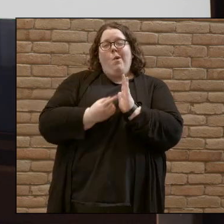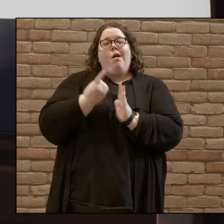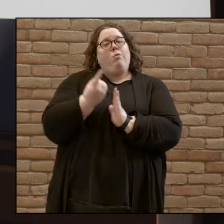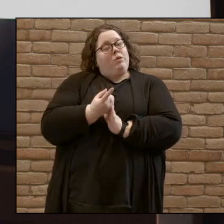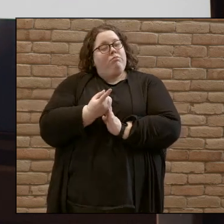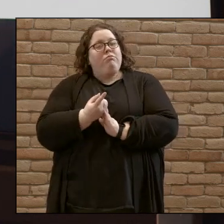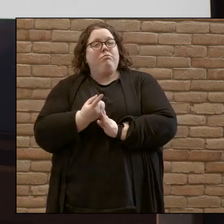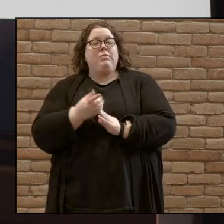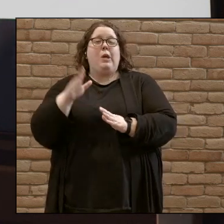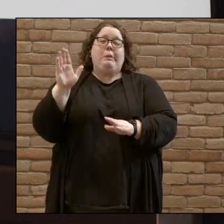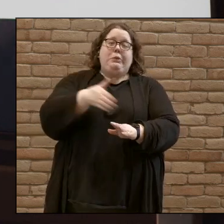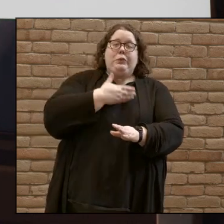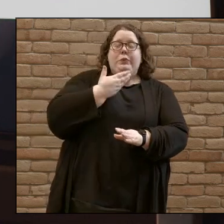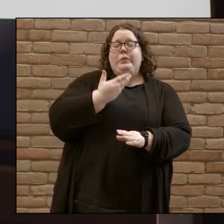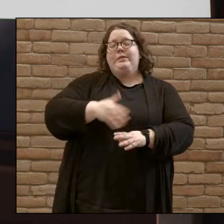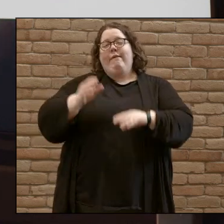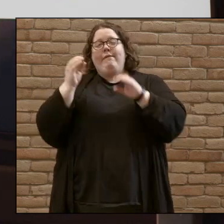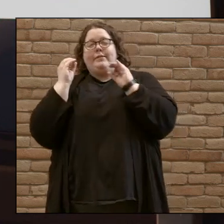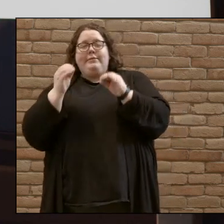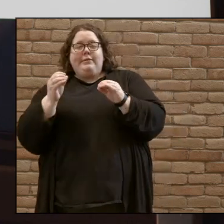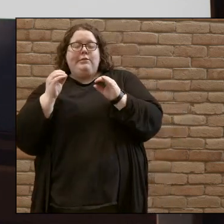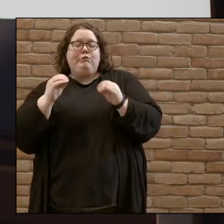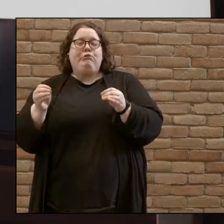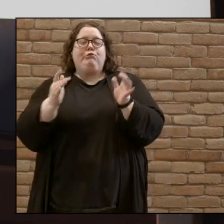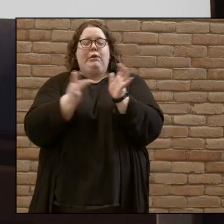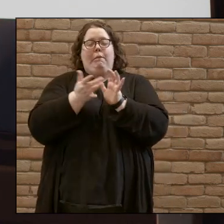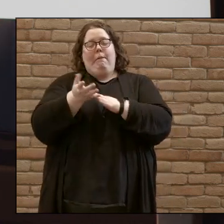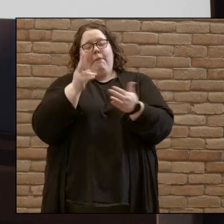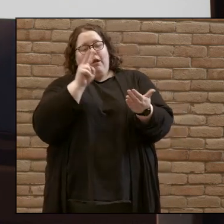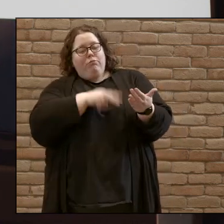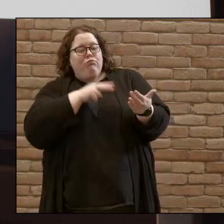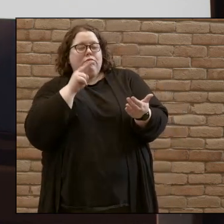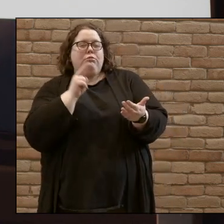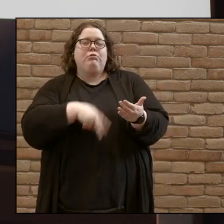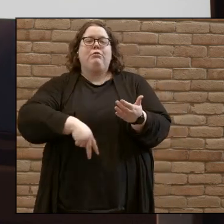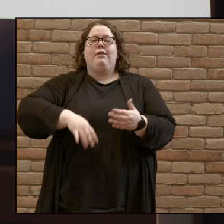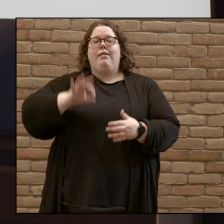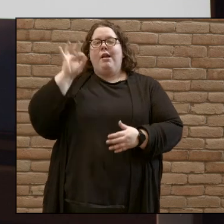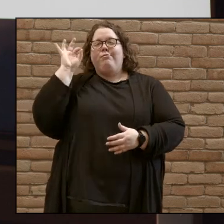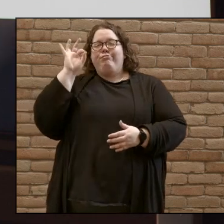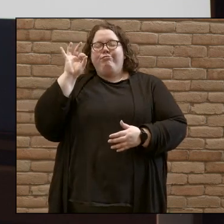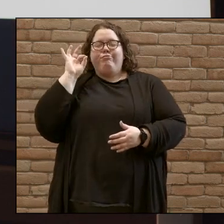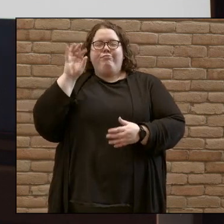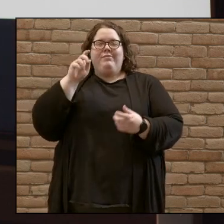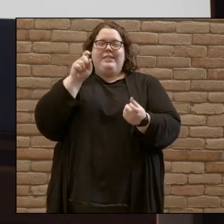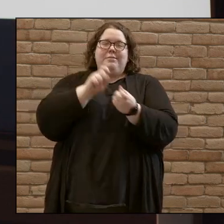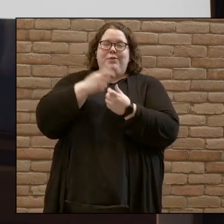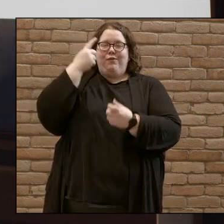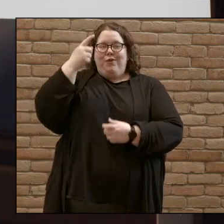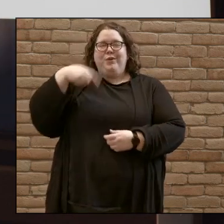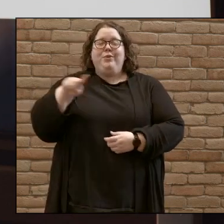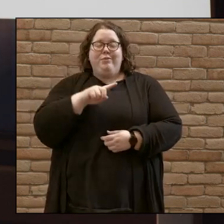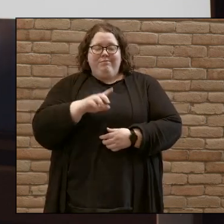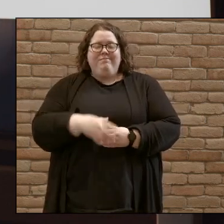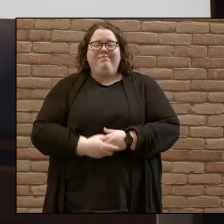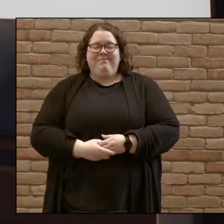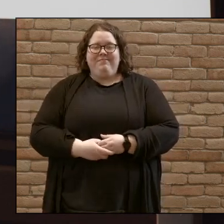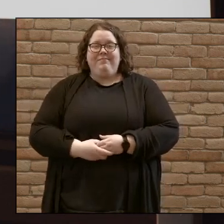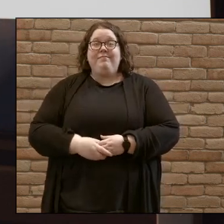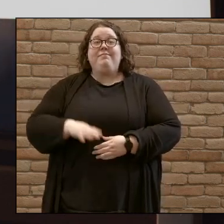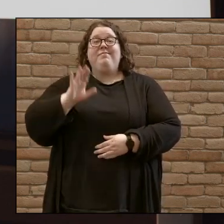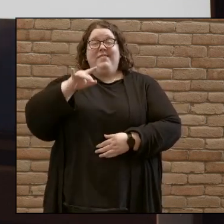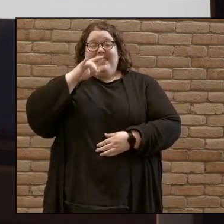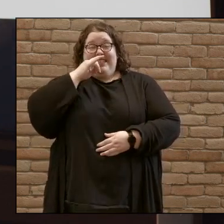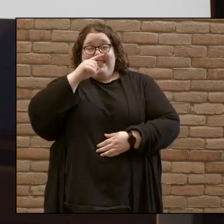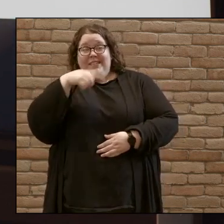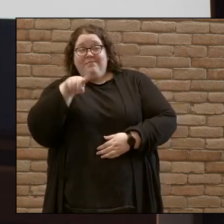some music, we'll have some teaching, some scripture reading, and of course a message that is designed for you. Now kids, during that message, you're going